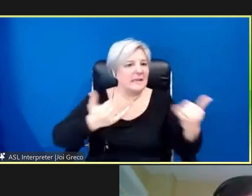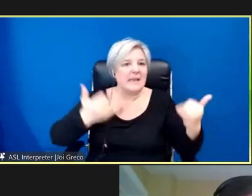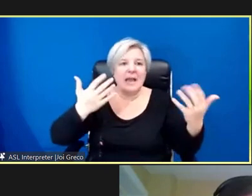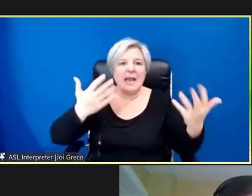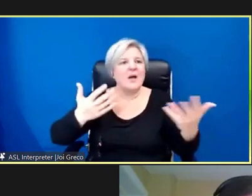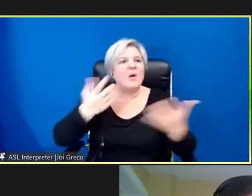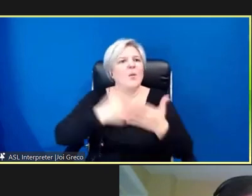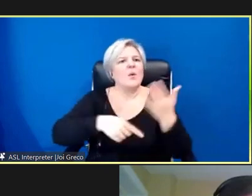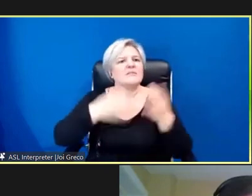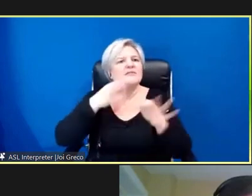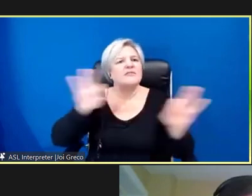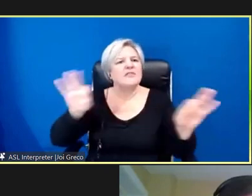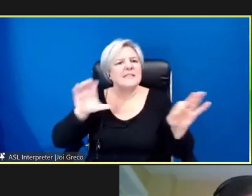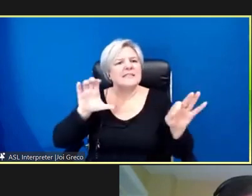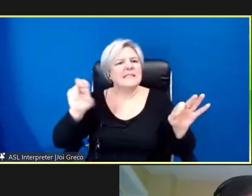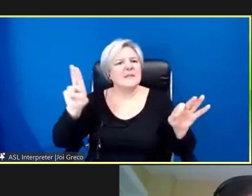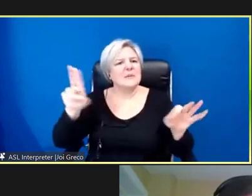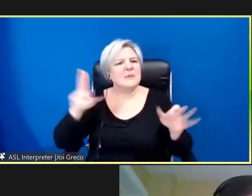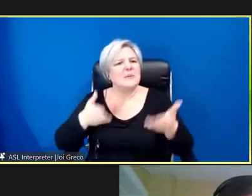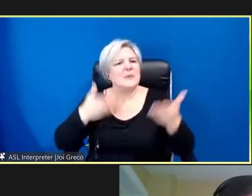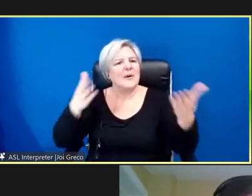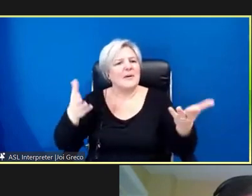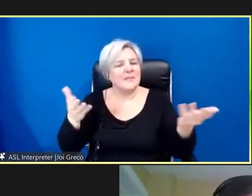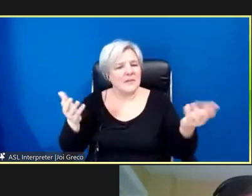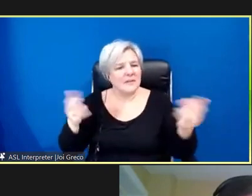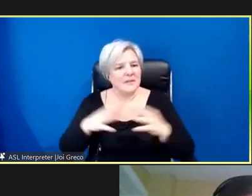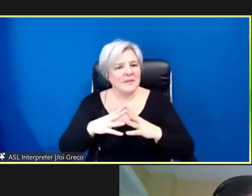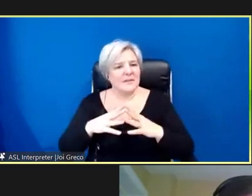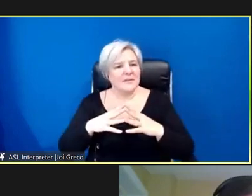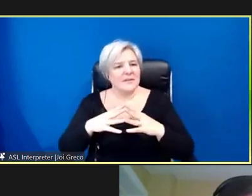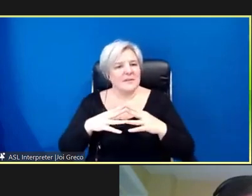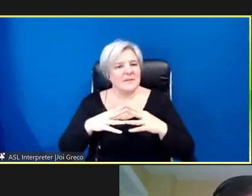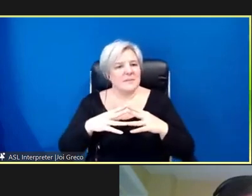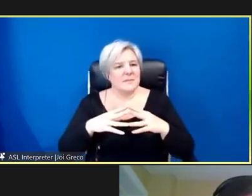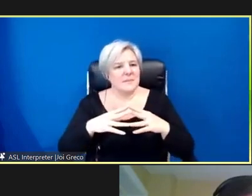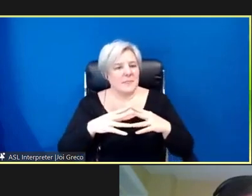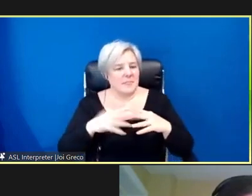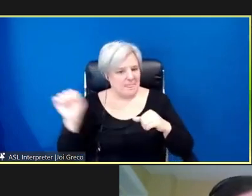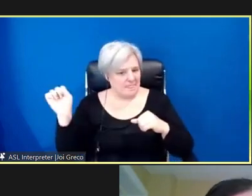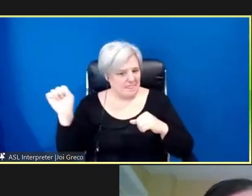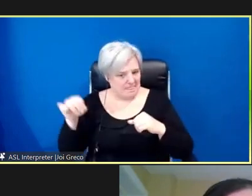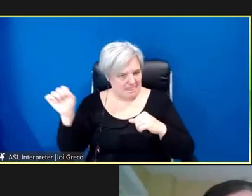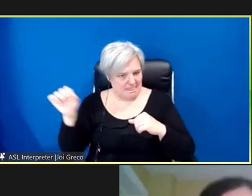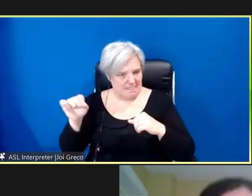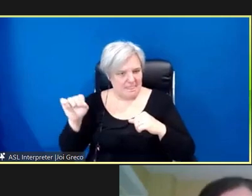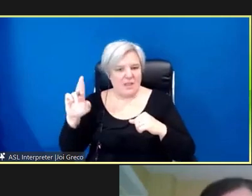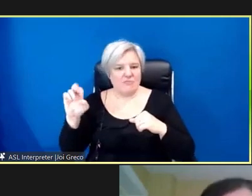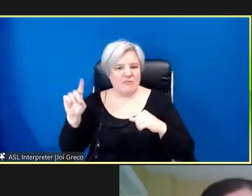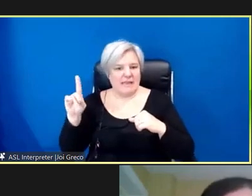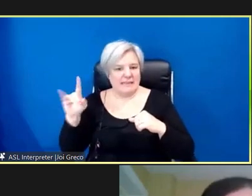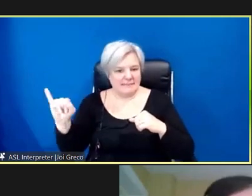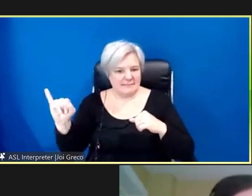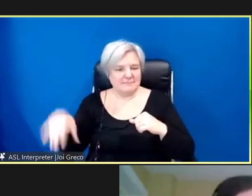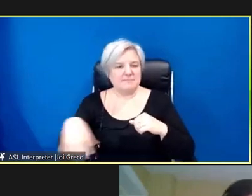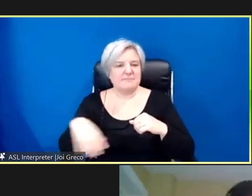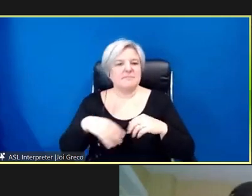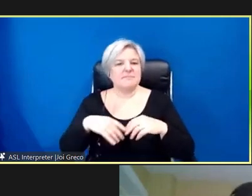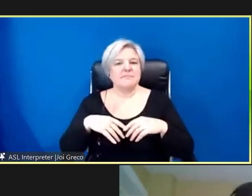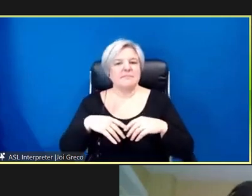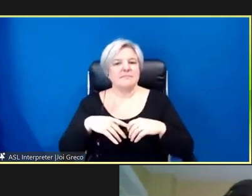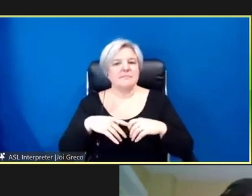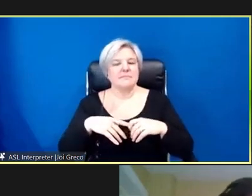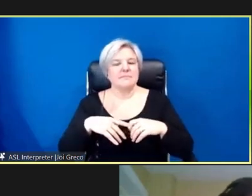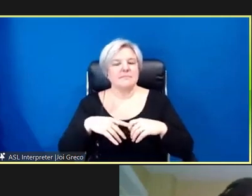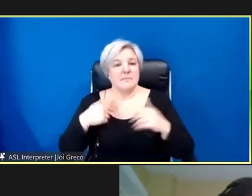what's free CEUs are offered. Can you speak to that? Yeah, we have,